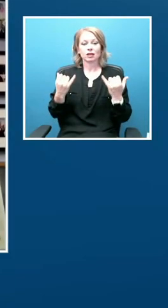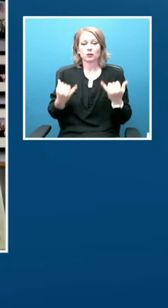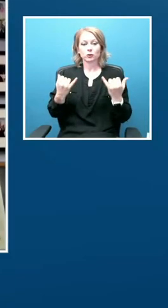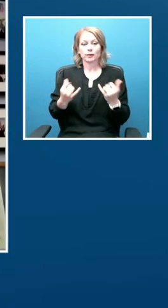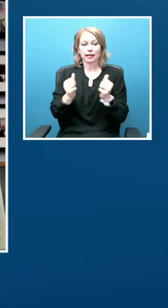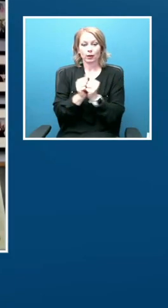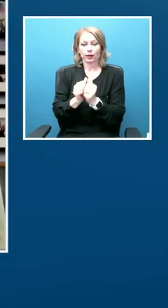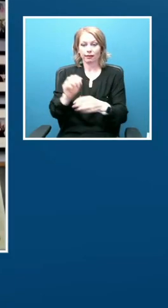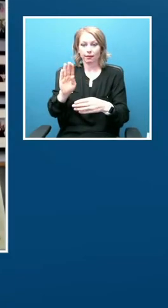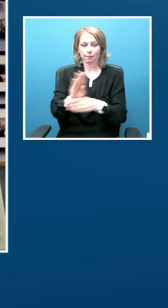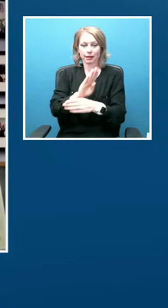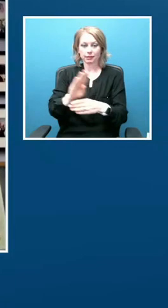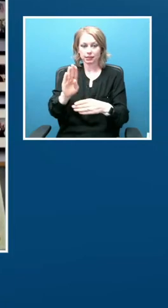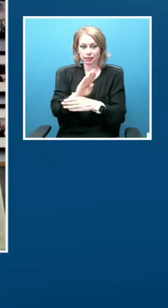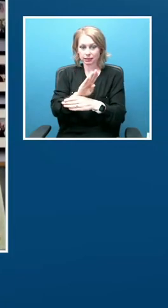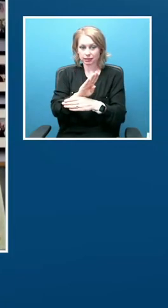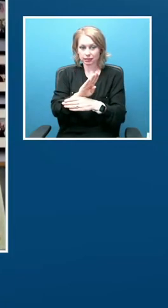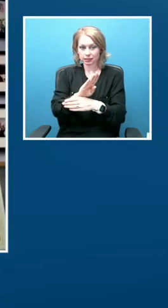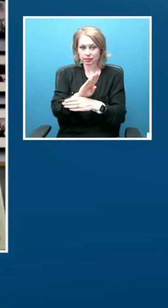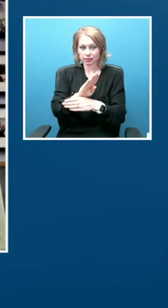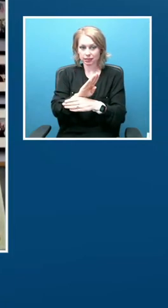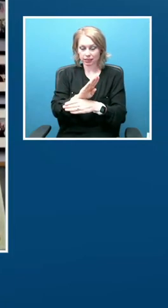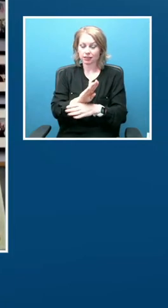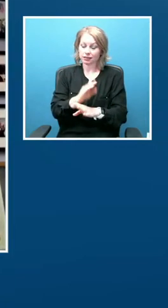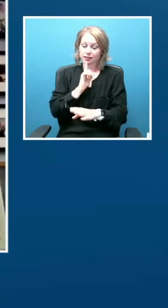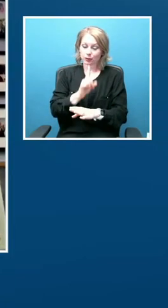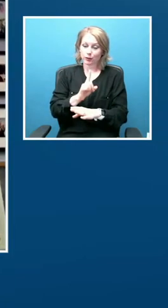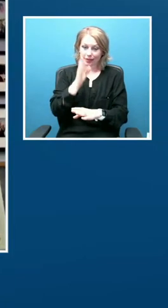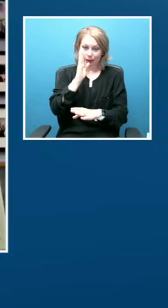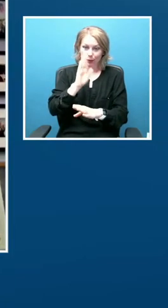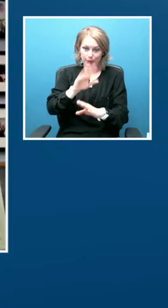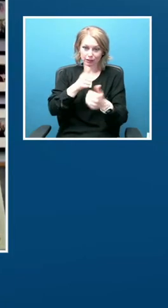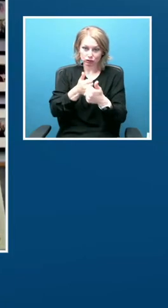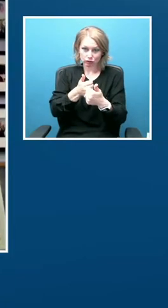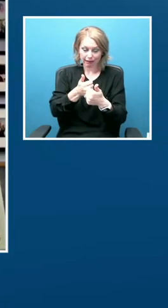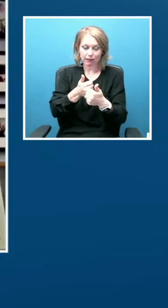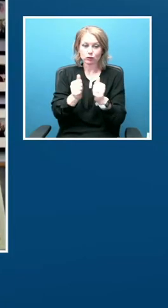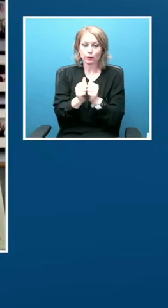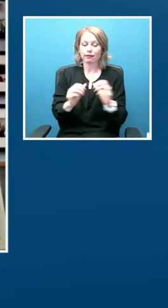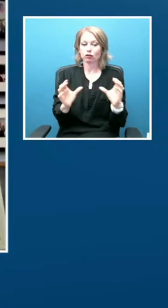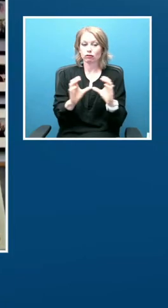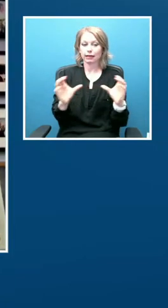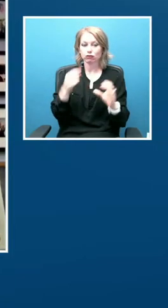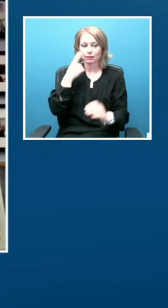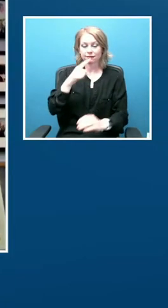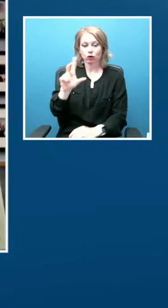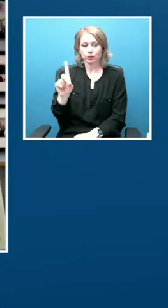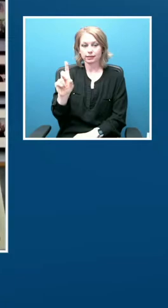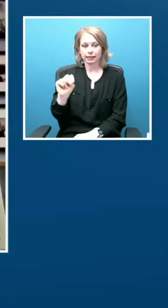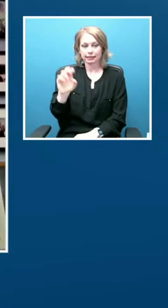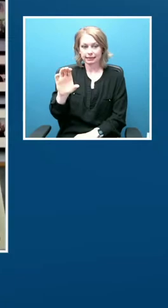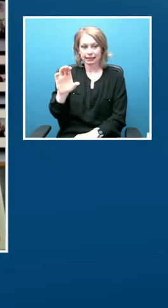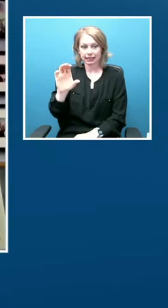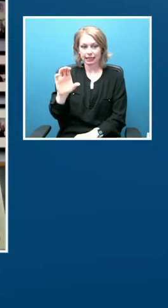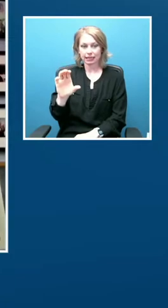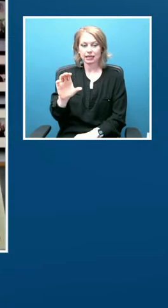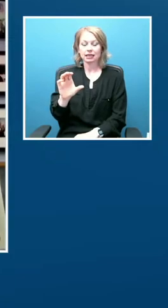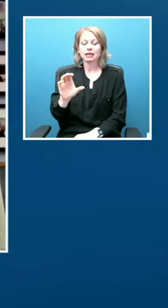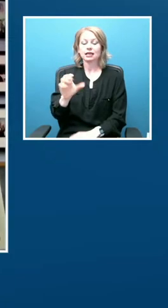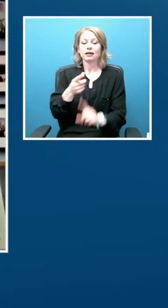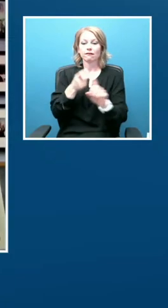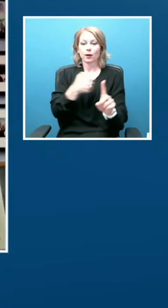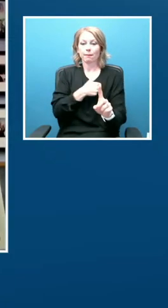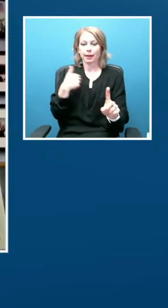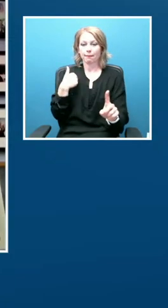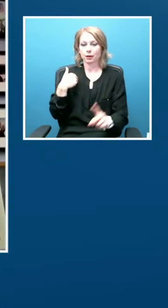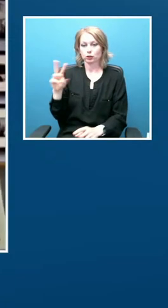today is considered of a challenge to the credentials of our DNC from members from West Virginia. The challenge